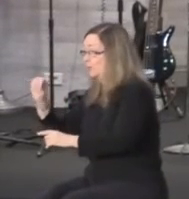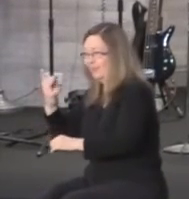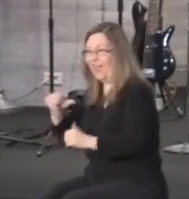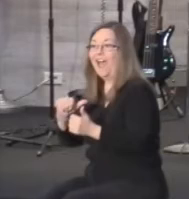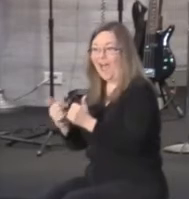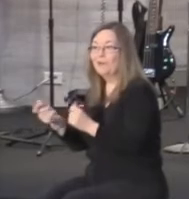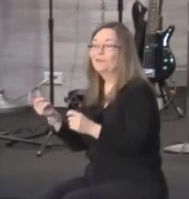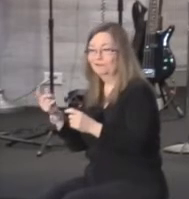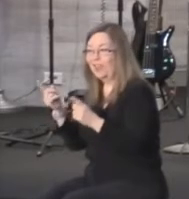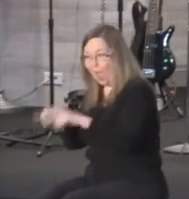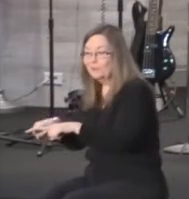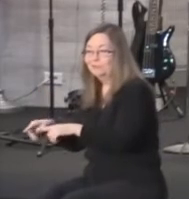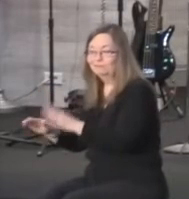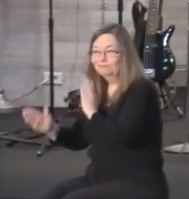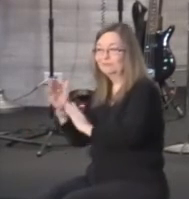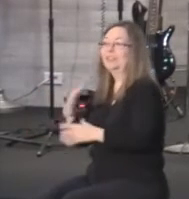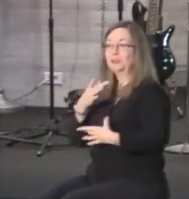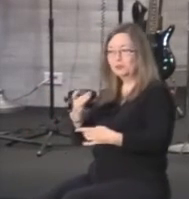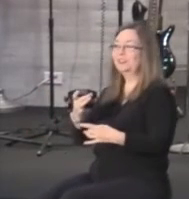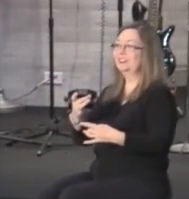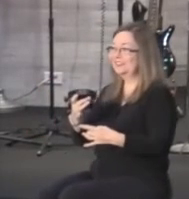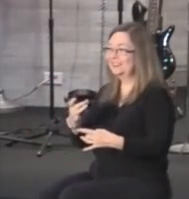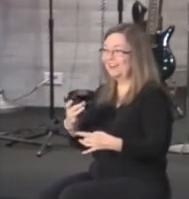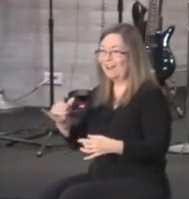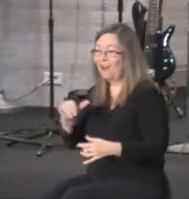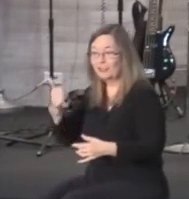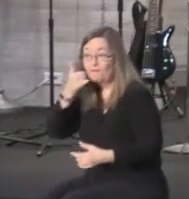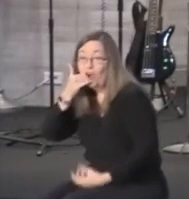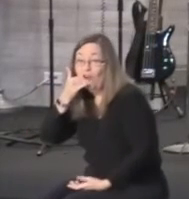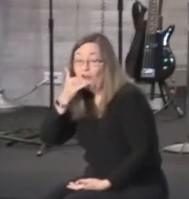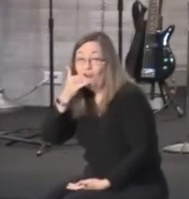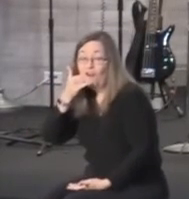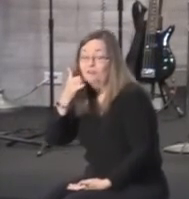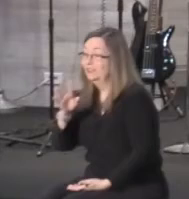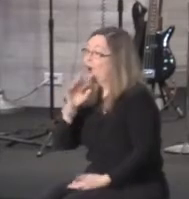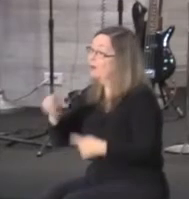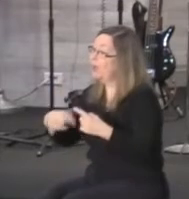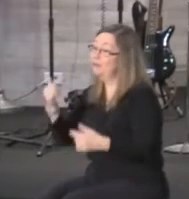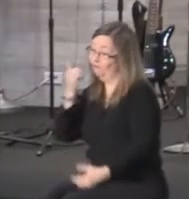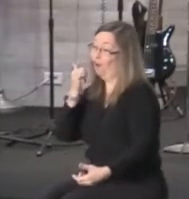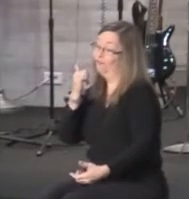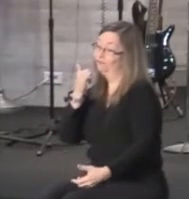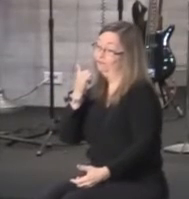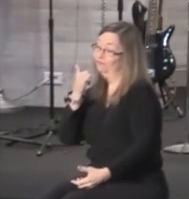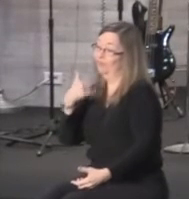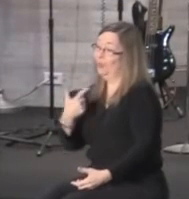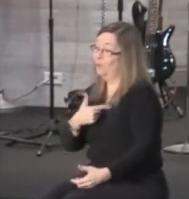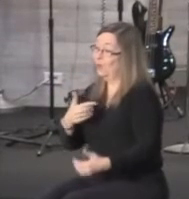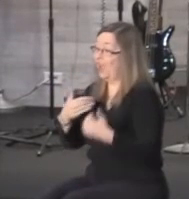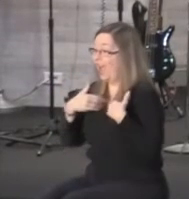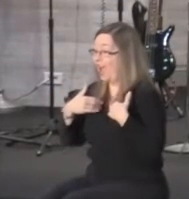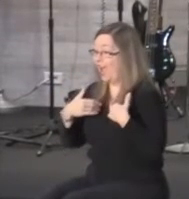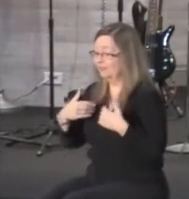day. It was interesting. And also the phone. Let's talk about the phone for a minute. We had the